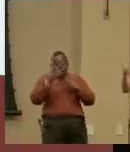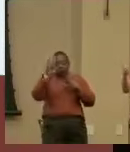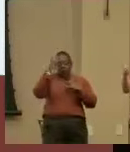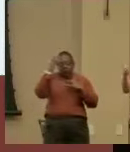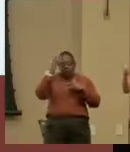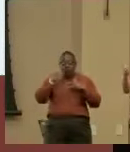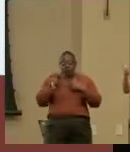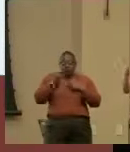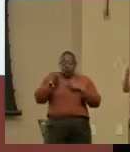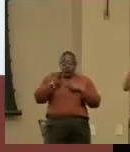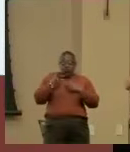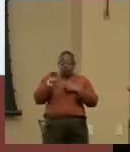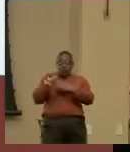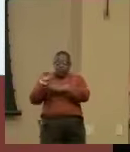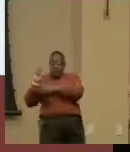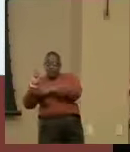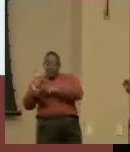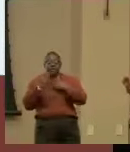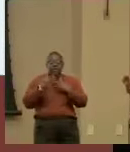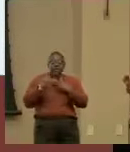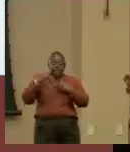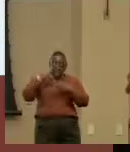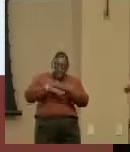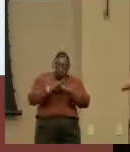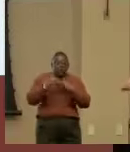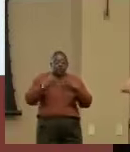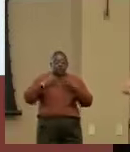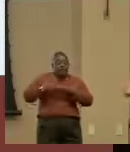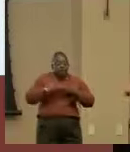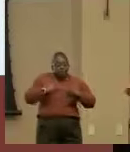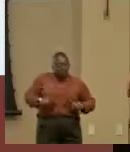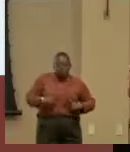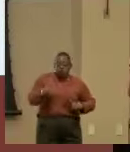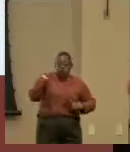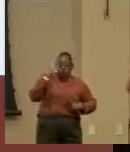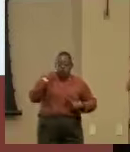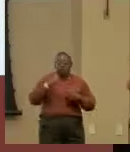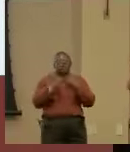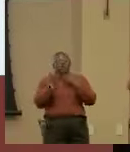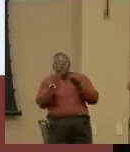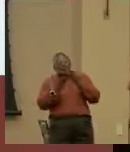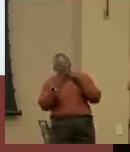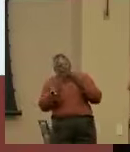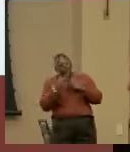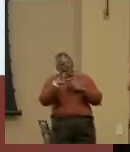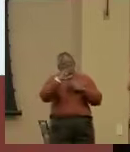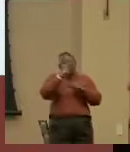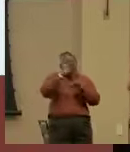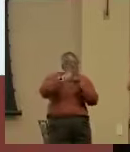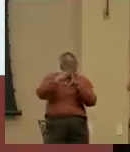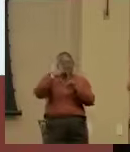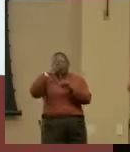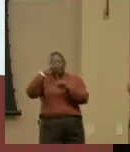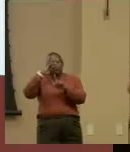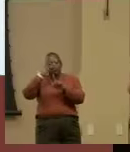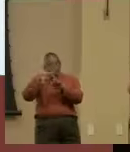see these drugs at all through all the 1st trimester. Most of the 2nd trimester, they may trickle in just a tiny bit,